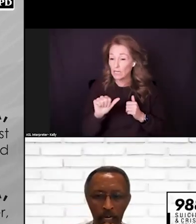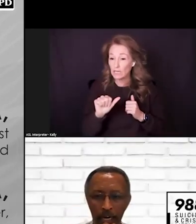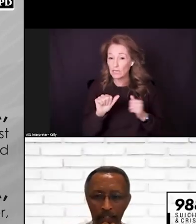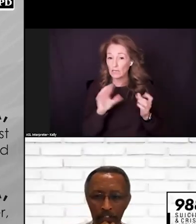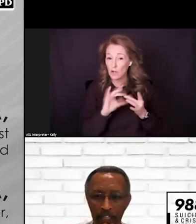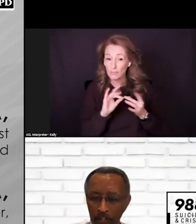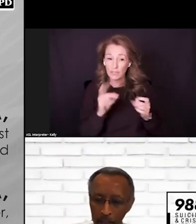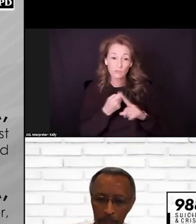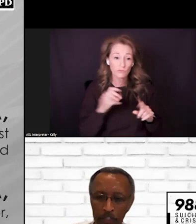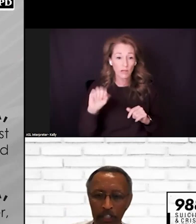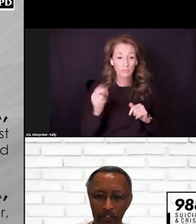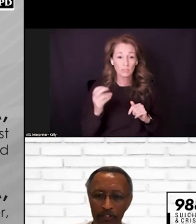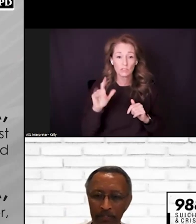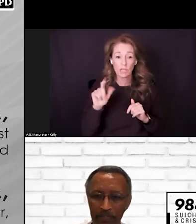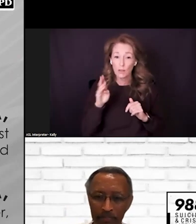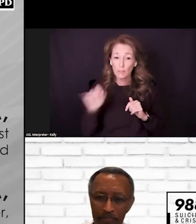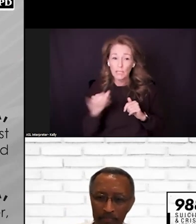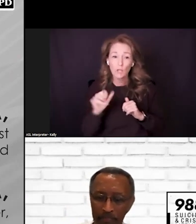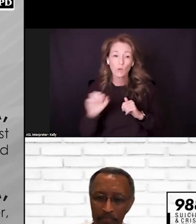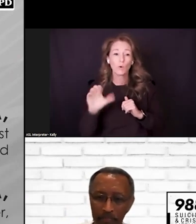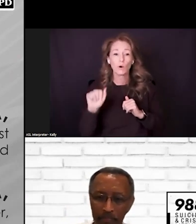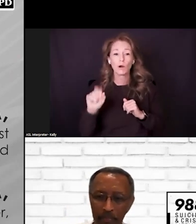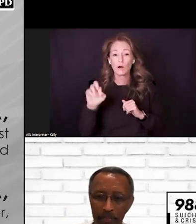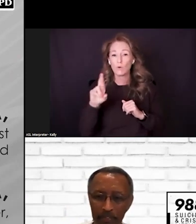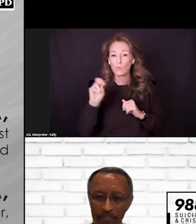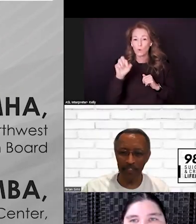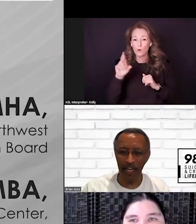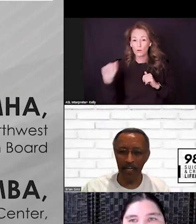you, just on this presentation.